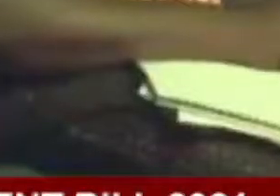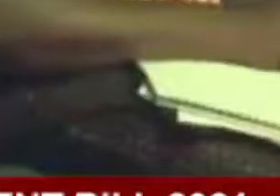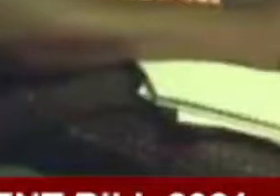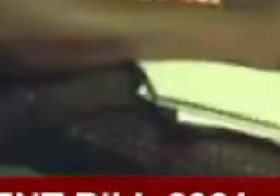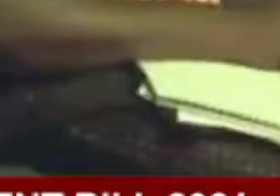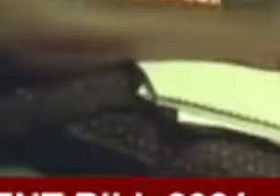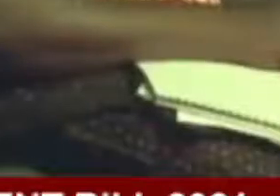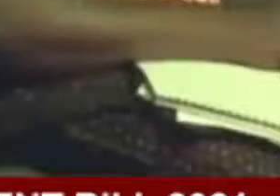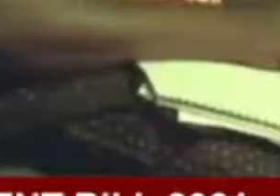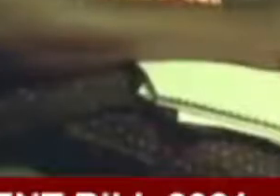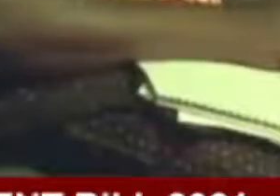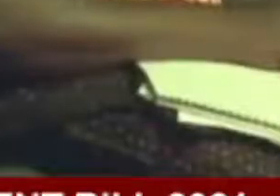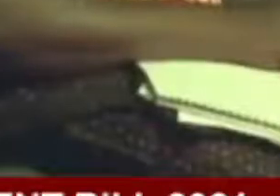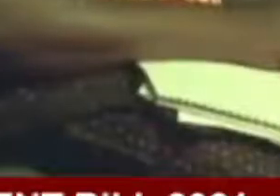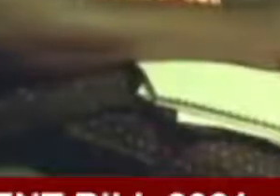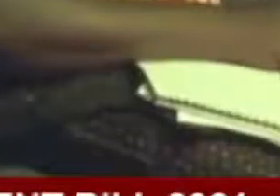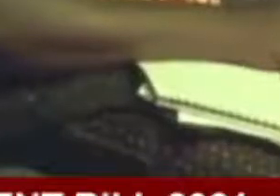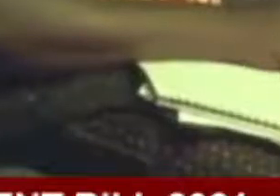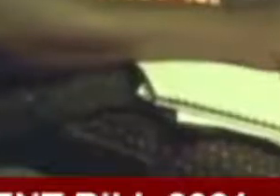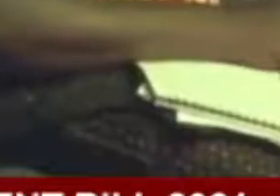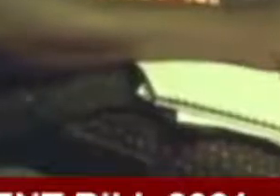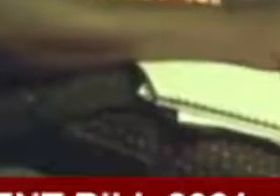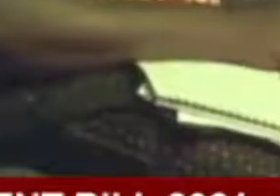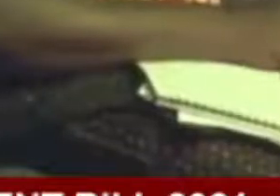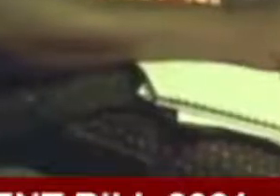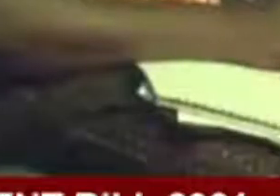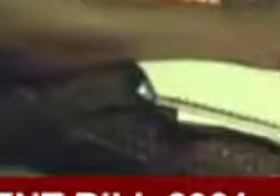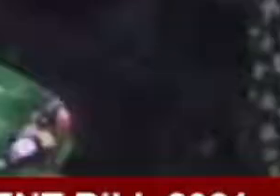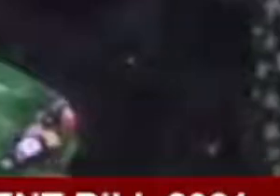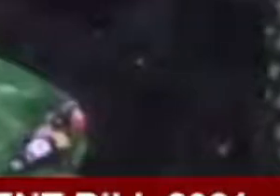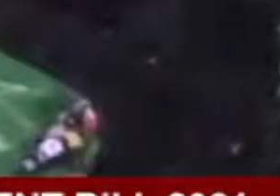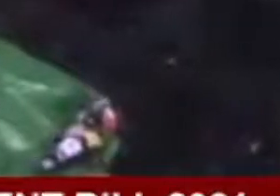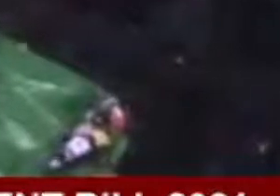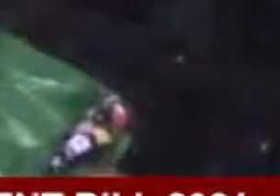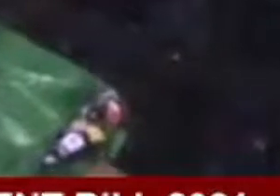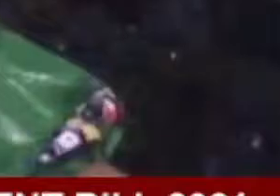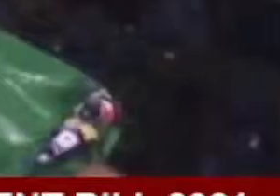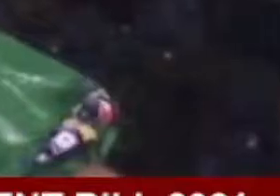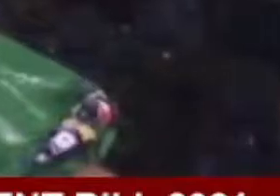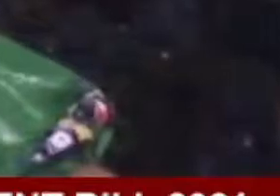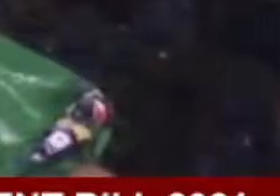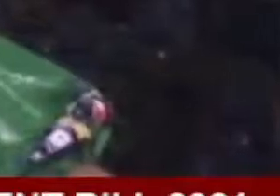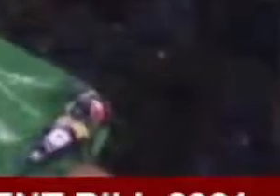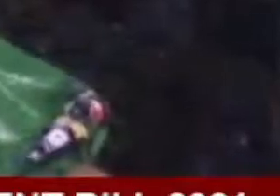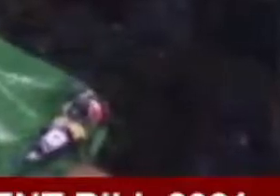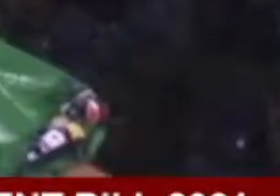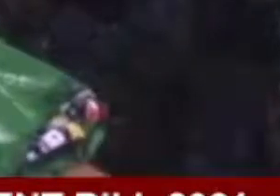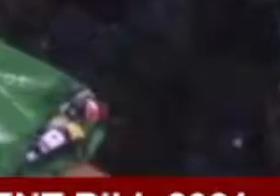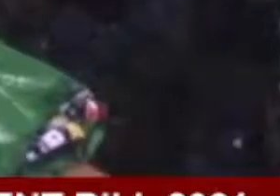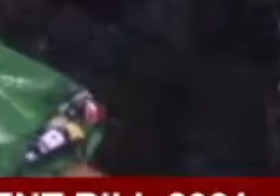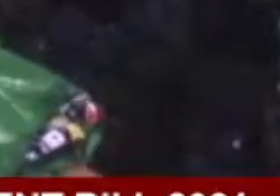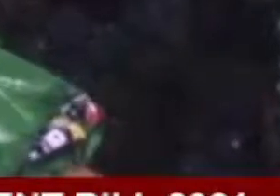I don't think that's what the bill says. The bill says that you can spend as much as that amount of money. You know, it doesn't say that you must pay, you